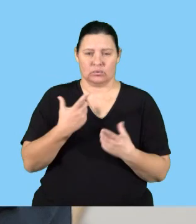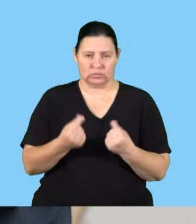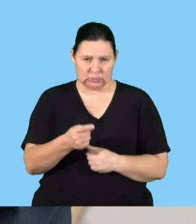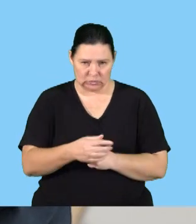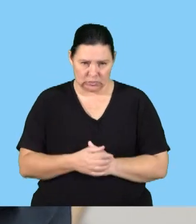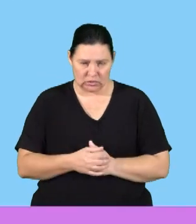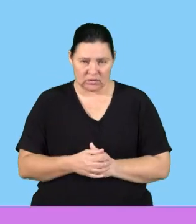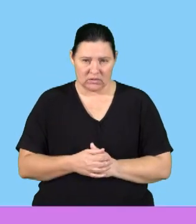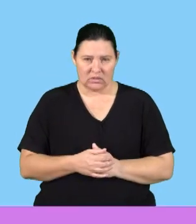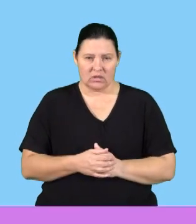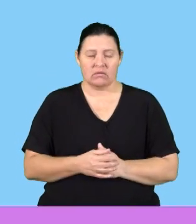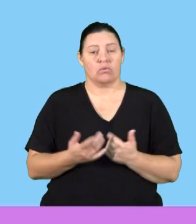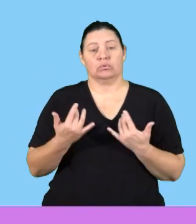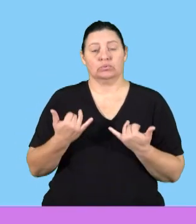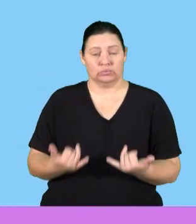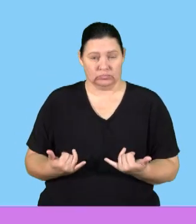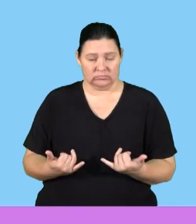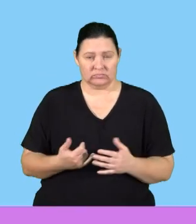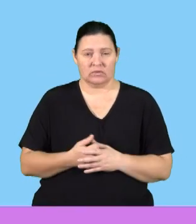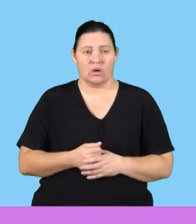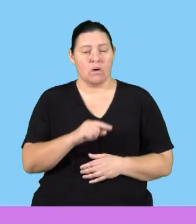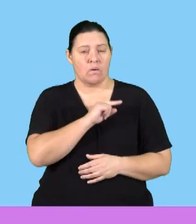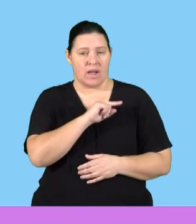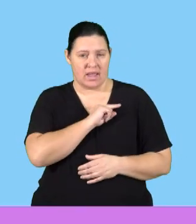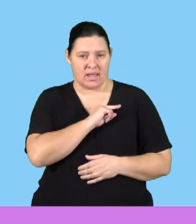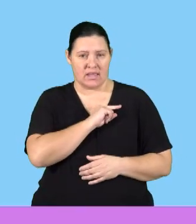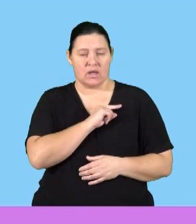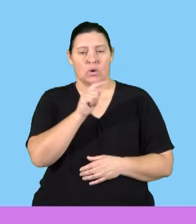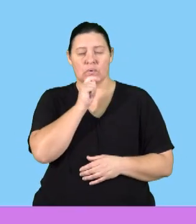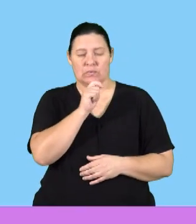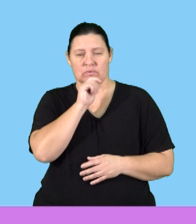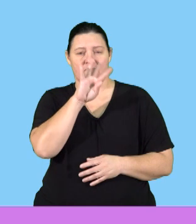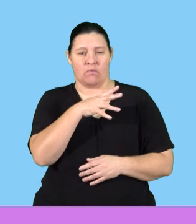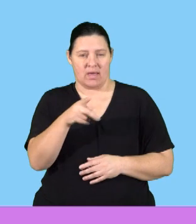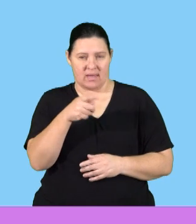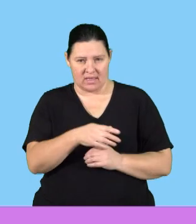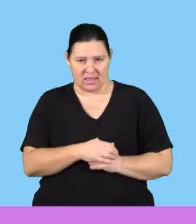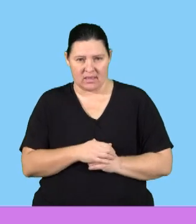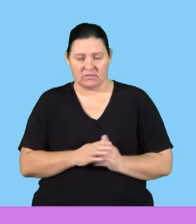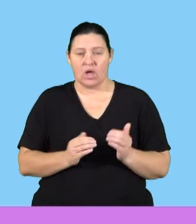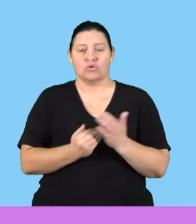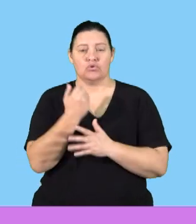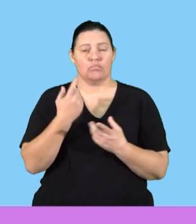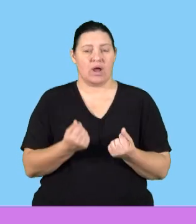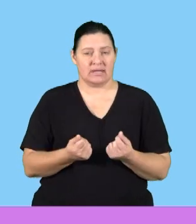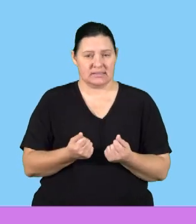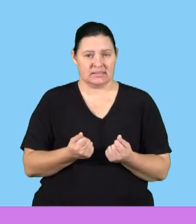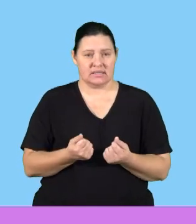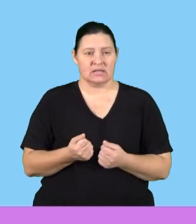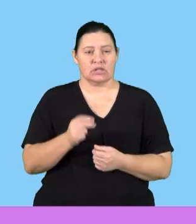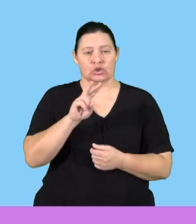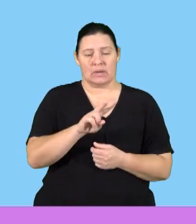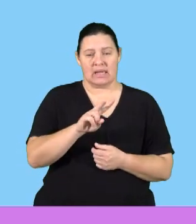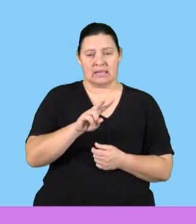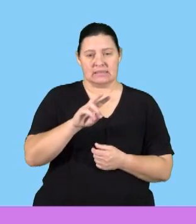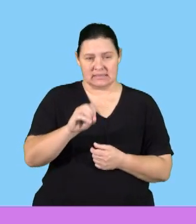when we do this. So now, what we are going to do, because we use the formula, we take the new price, which